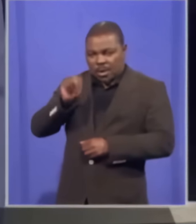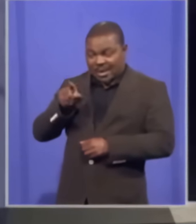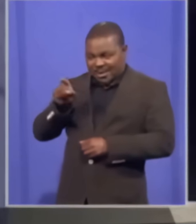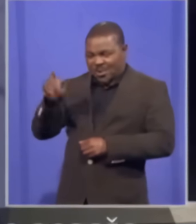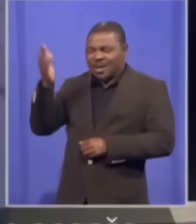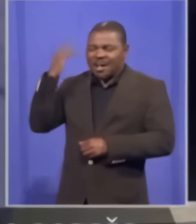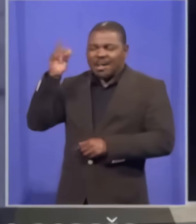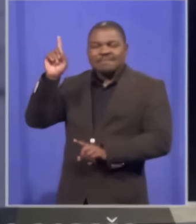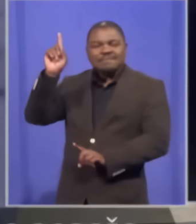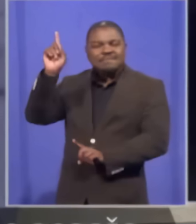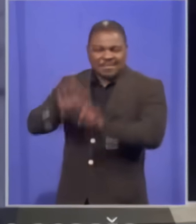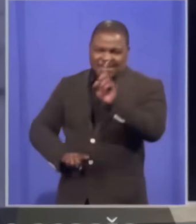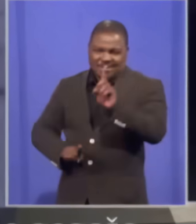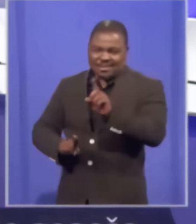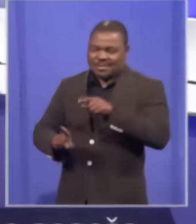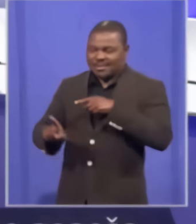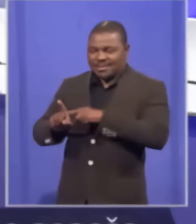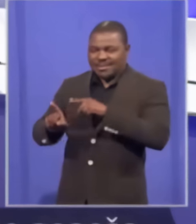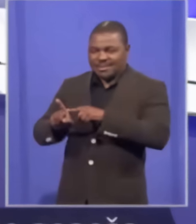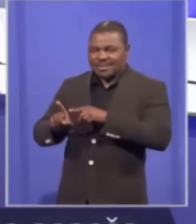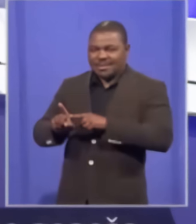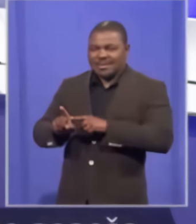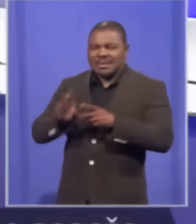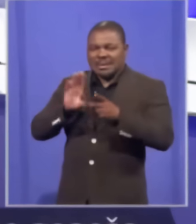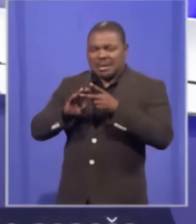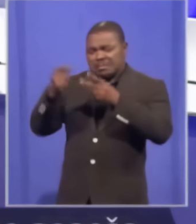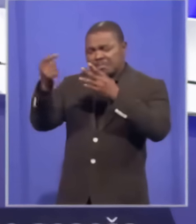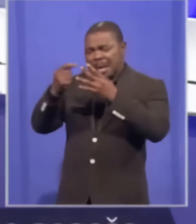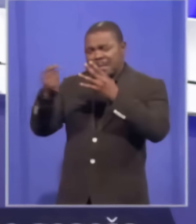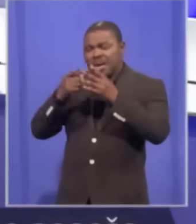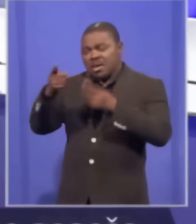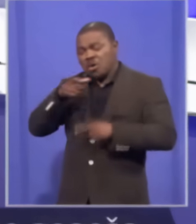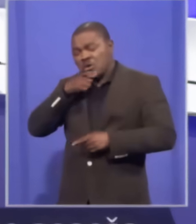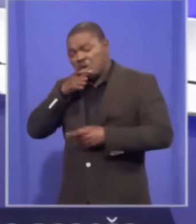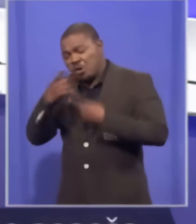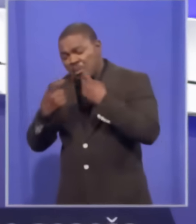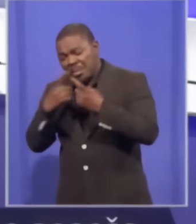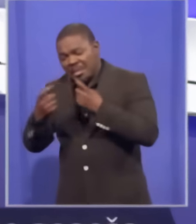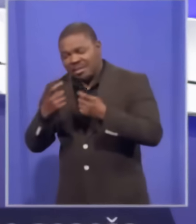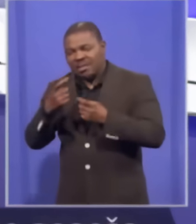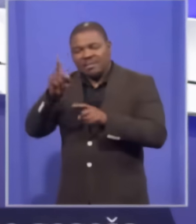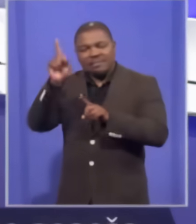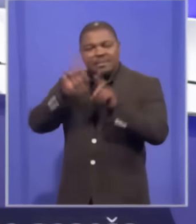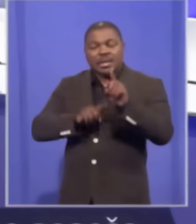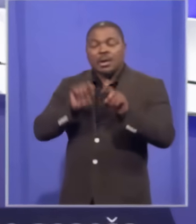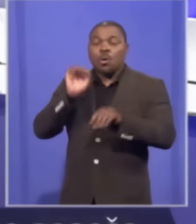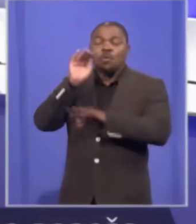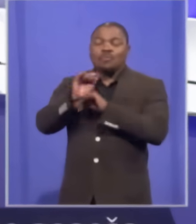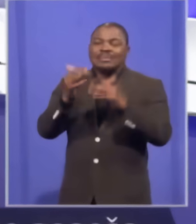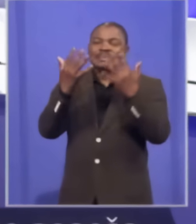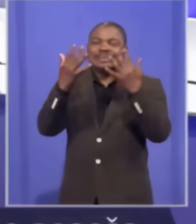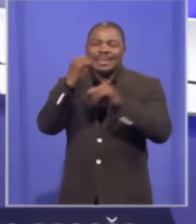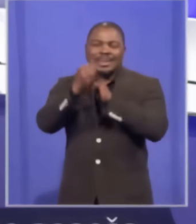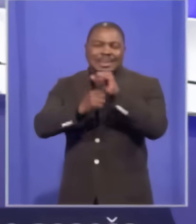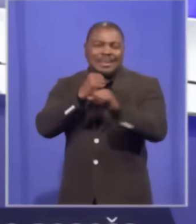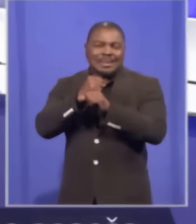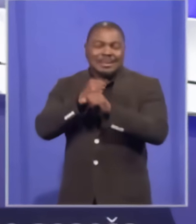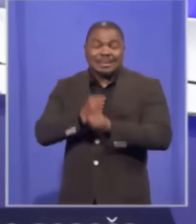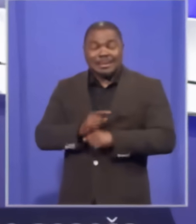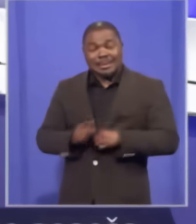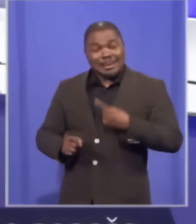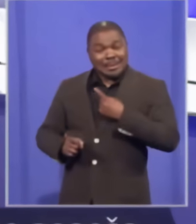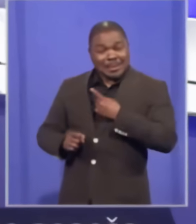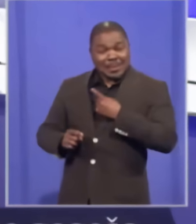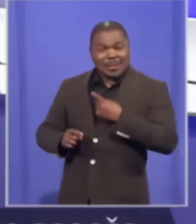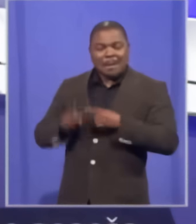o paletswe go dira meshomo le dilo tše dintši tše a di bolelago o file mengwaga go feta ile some bo ntate Mapule ba